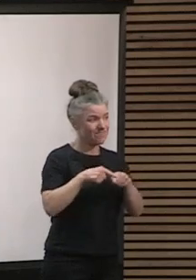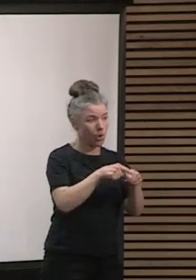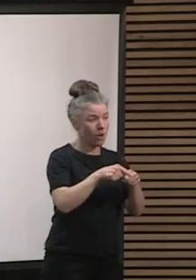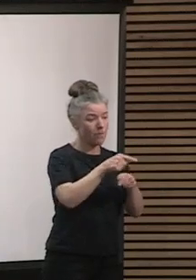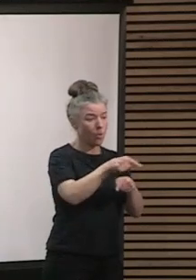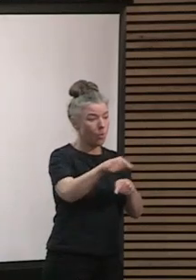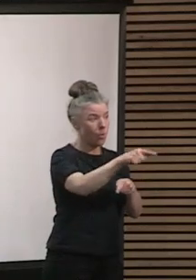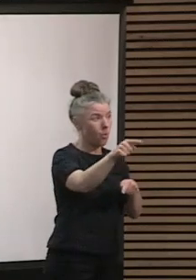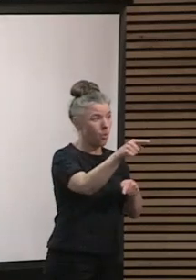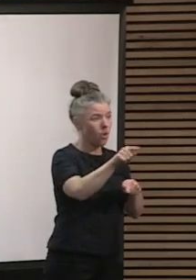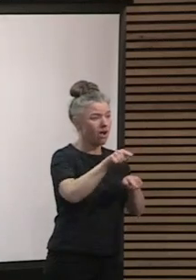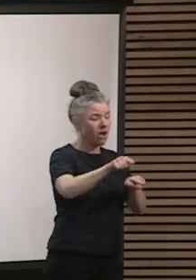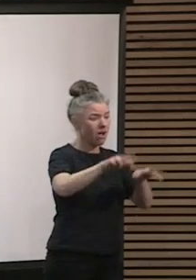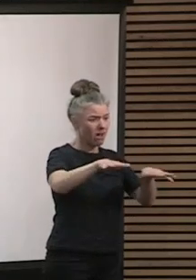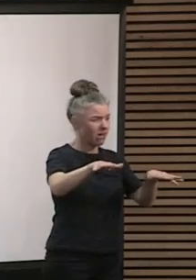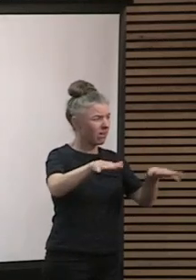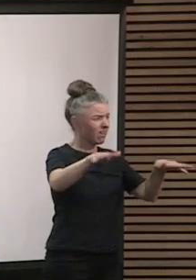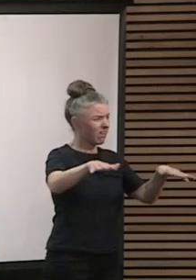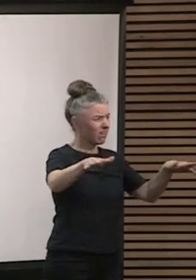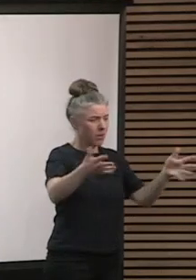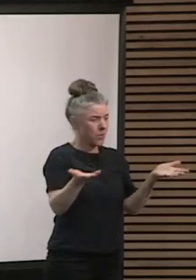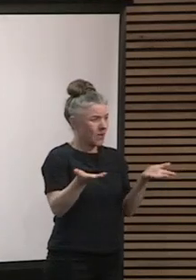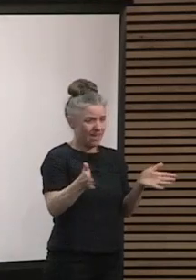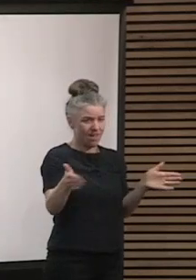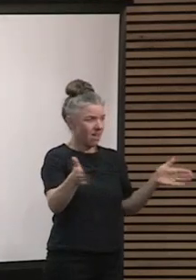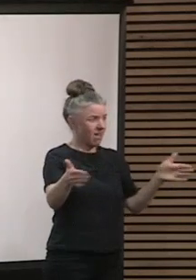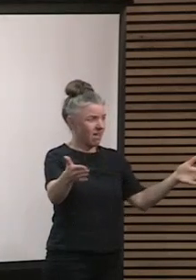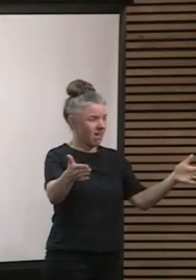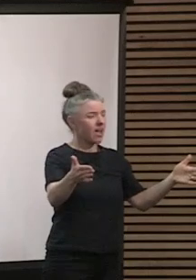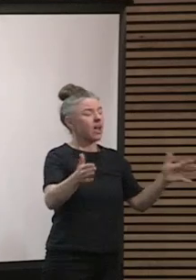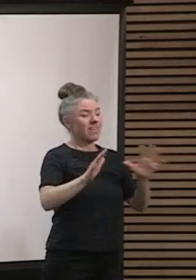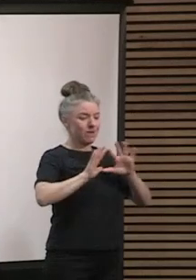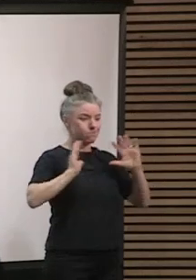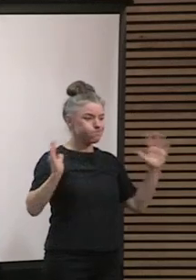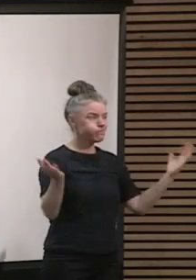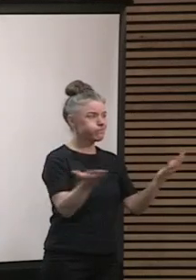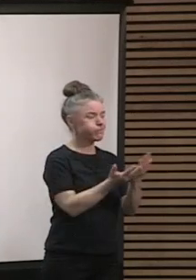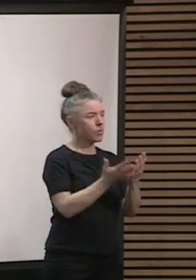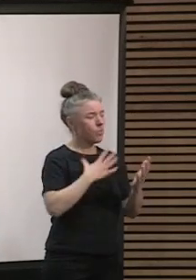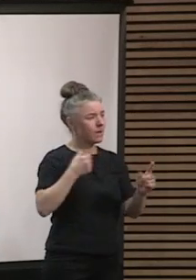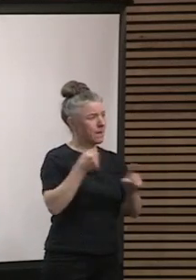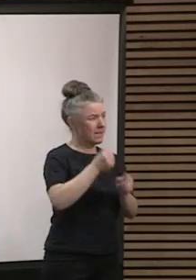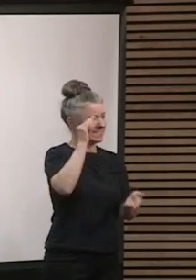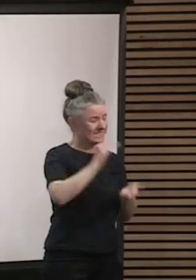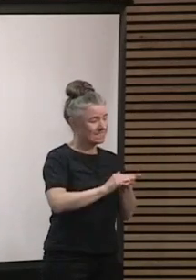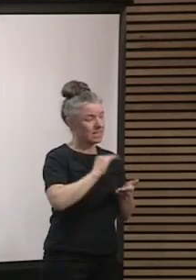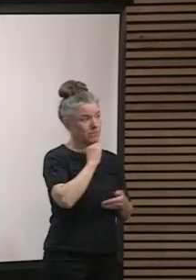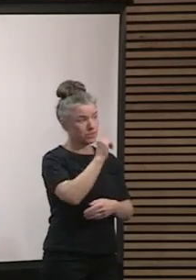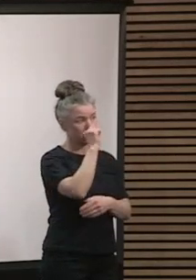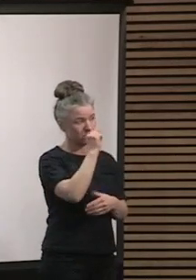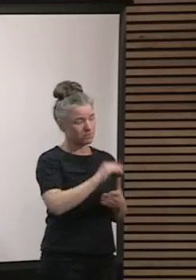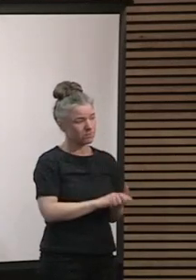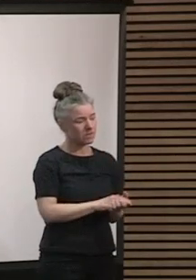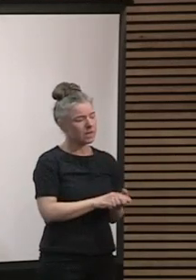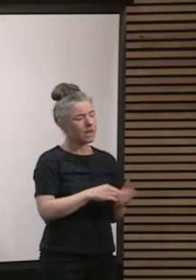of this cluster and reduce down its potential impact as much as possible. We were very keen to allow ourselves the time